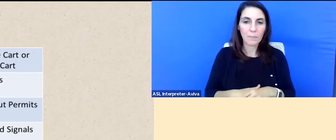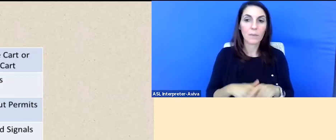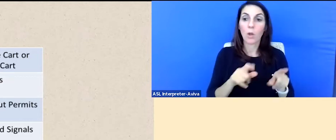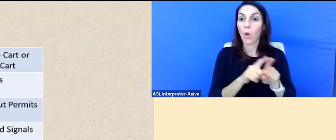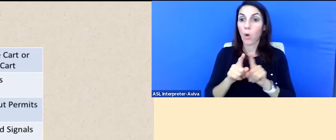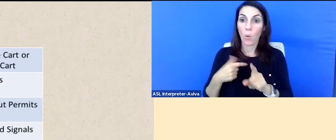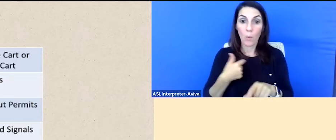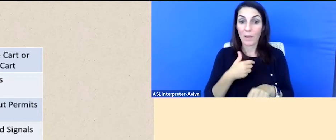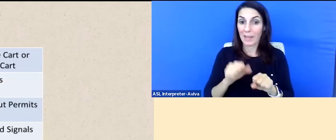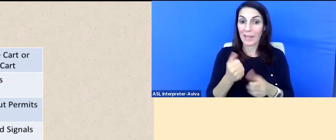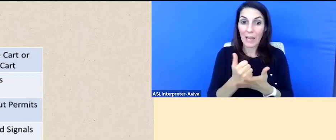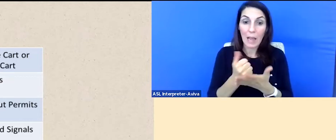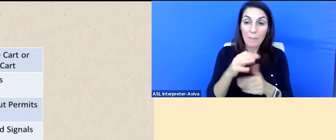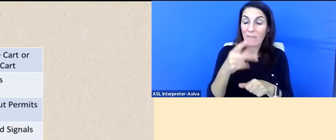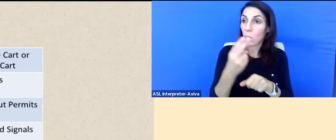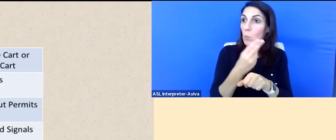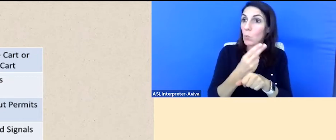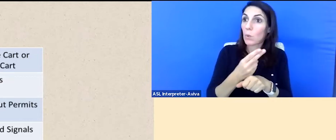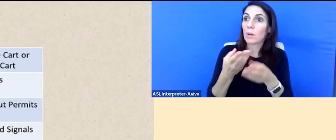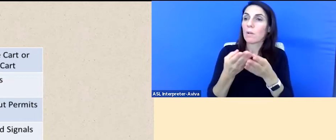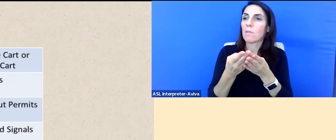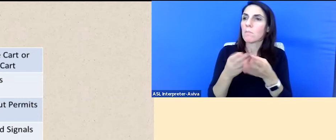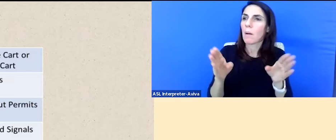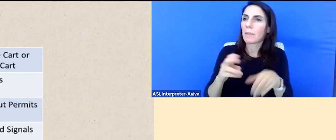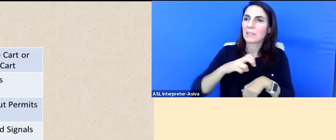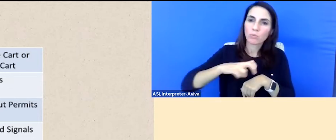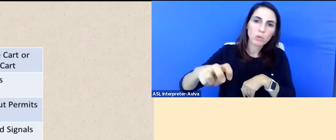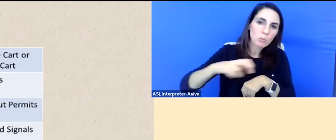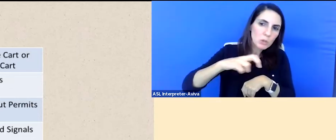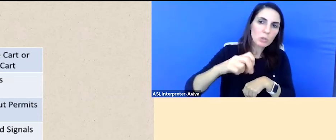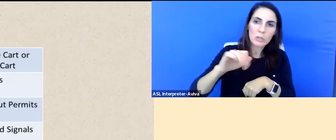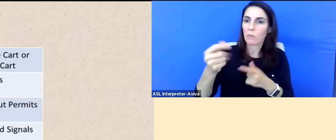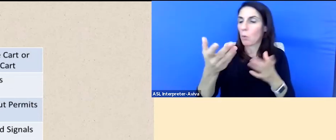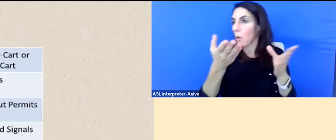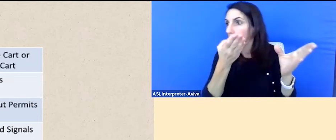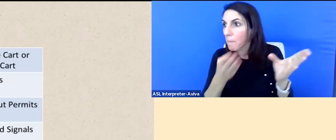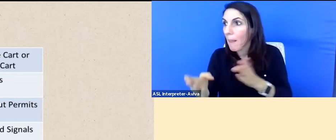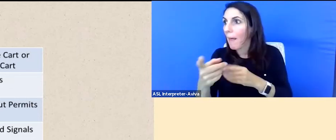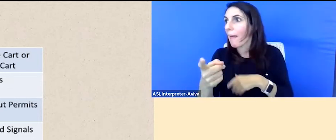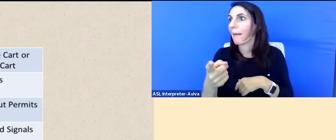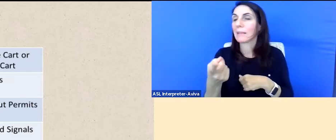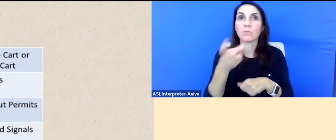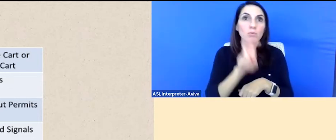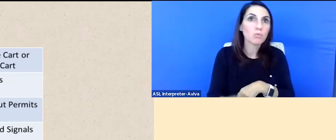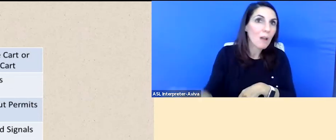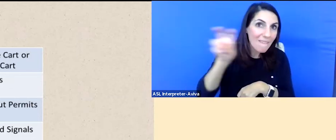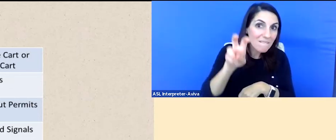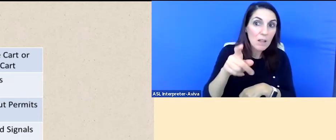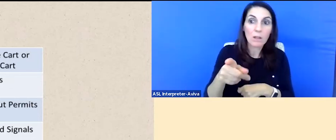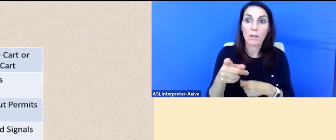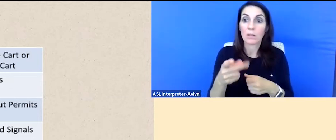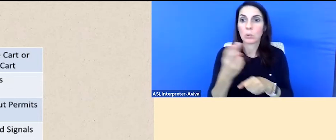you use our public transportation system. So if you want to plan a trip using